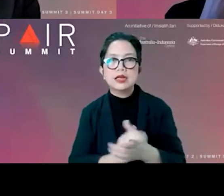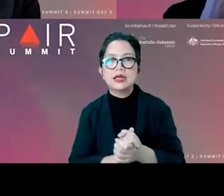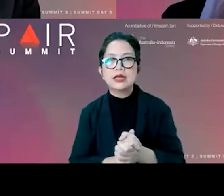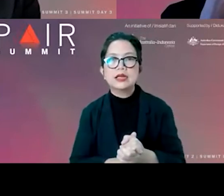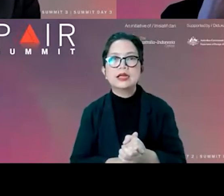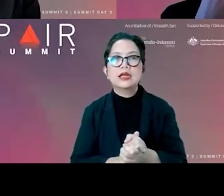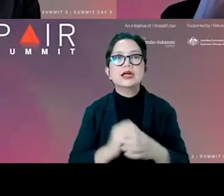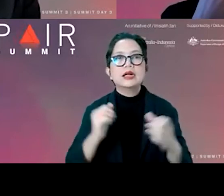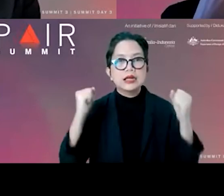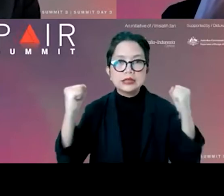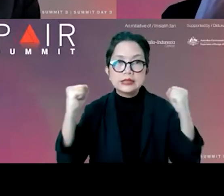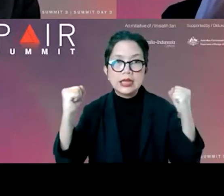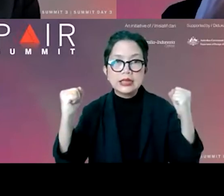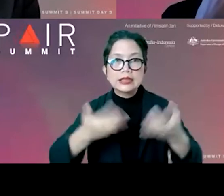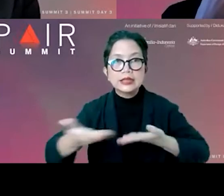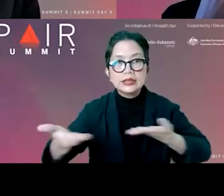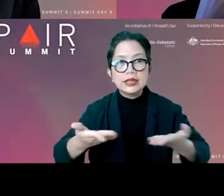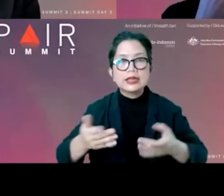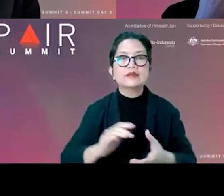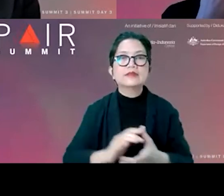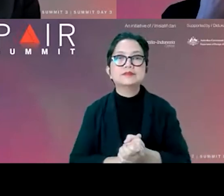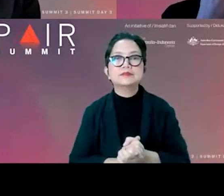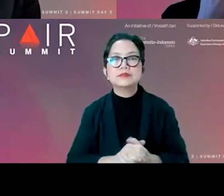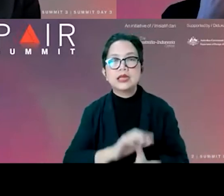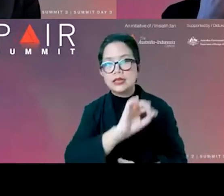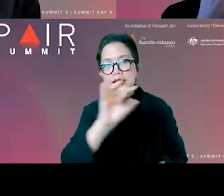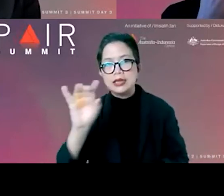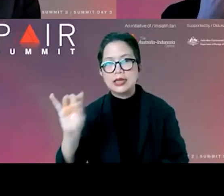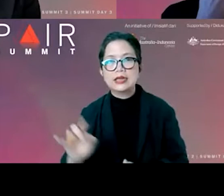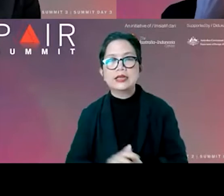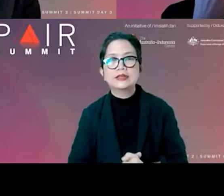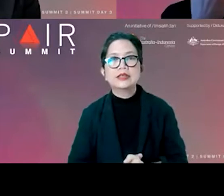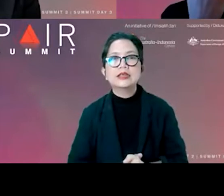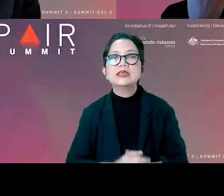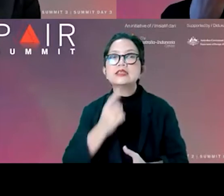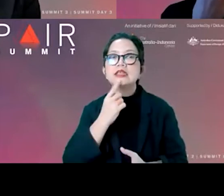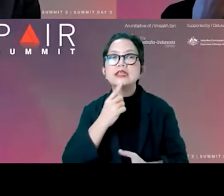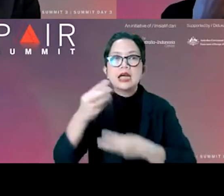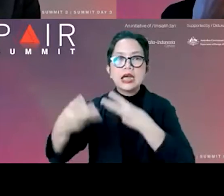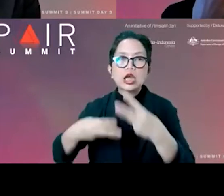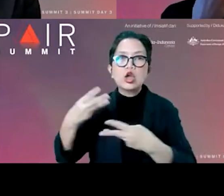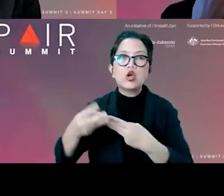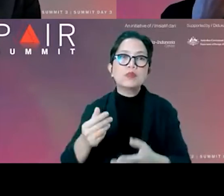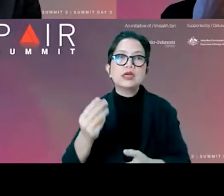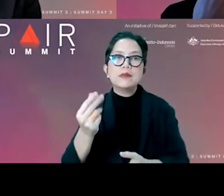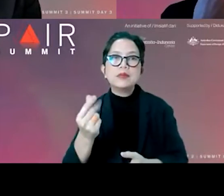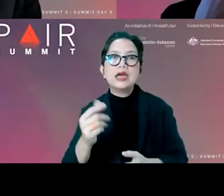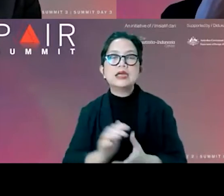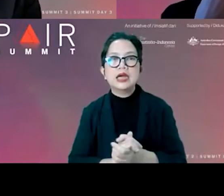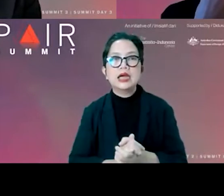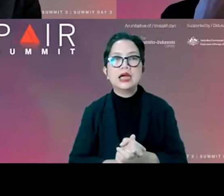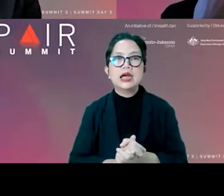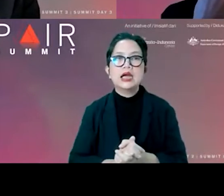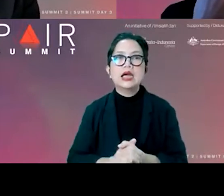of import, it's hard to predict and include in our model as well. And besides that,